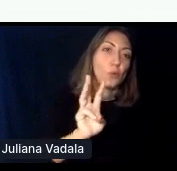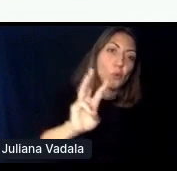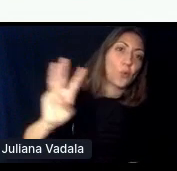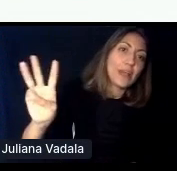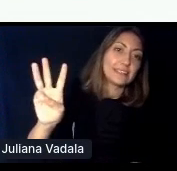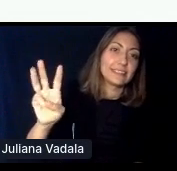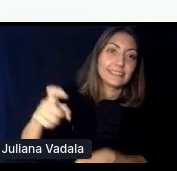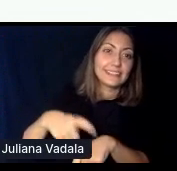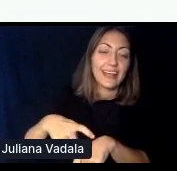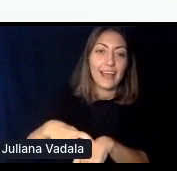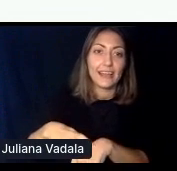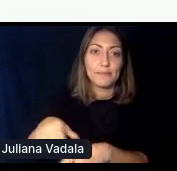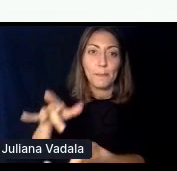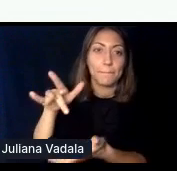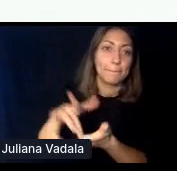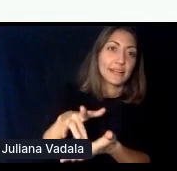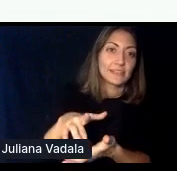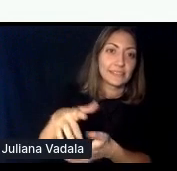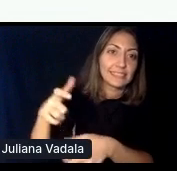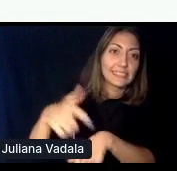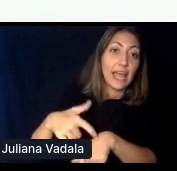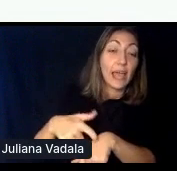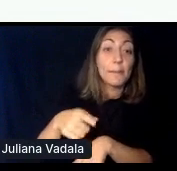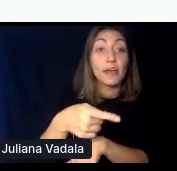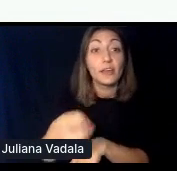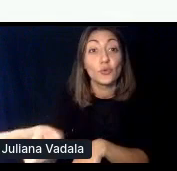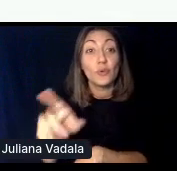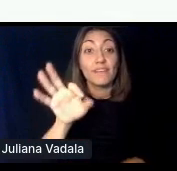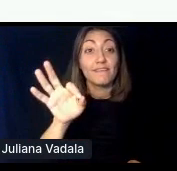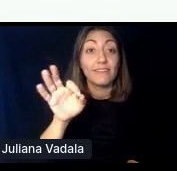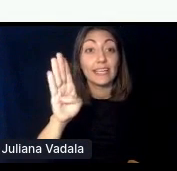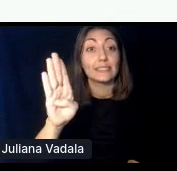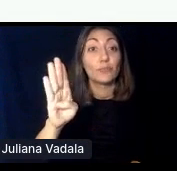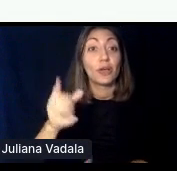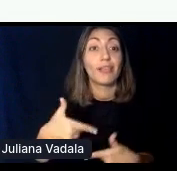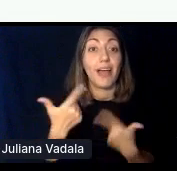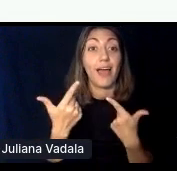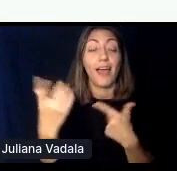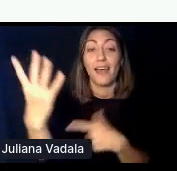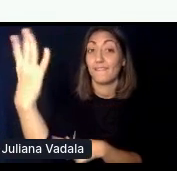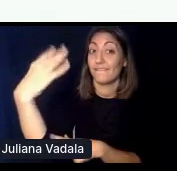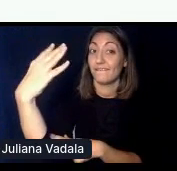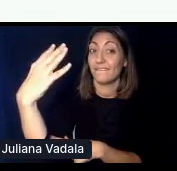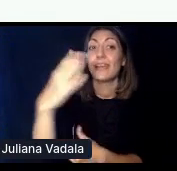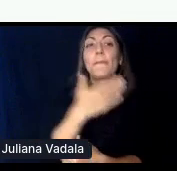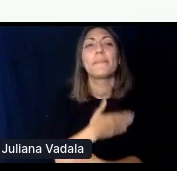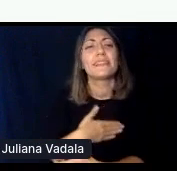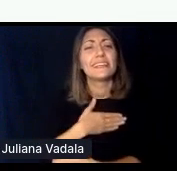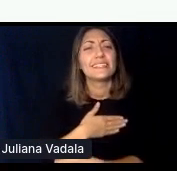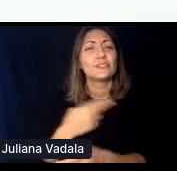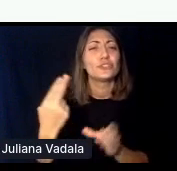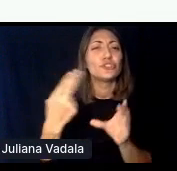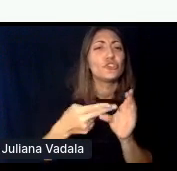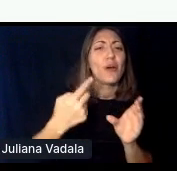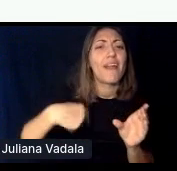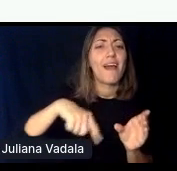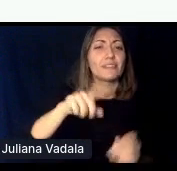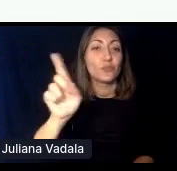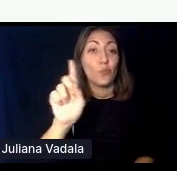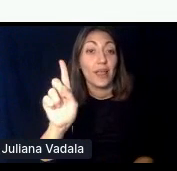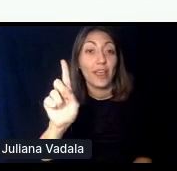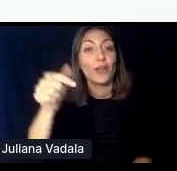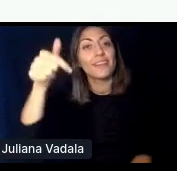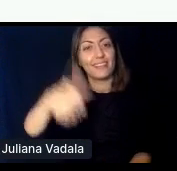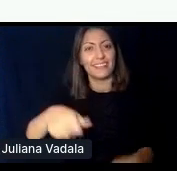folks on Facebook Live, please join us in Hopin so that you can be a part of these sessions. Otherwise, we will